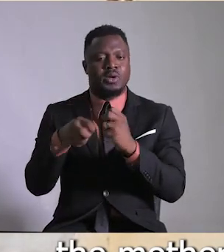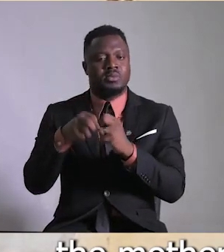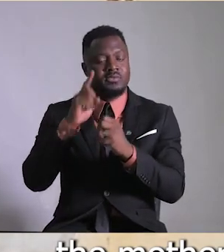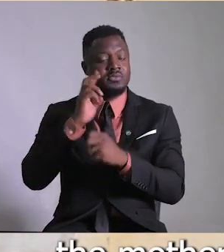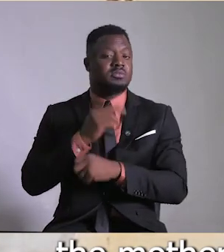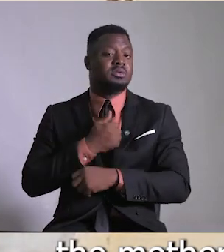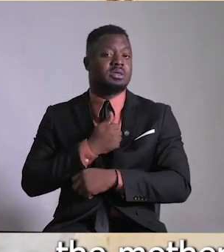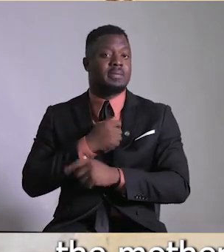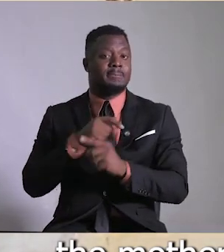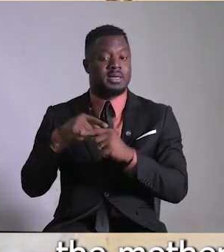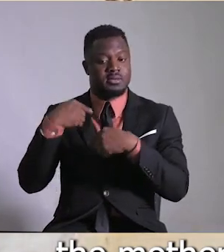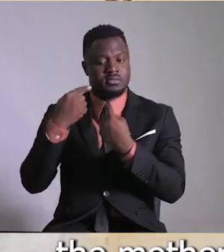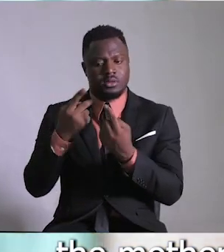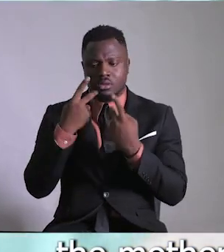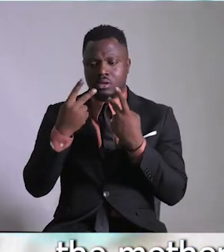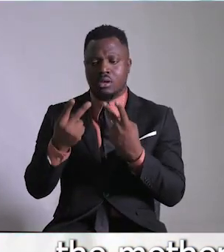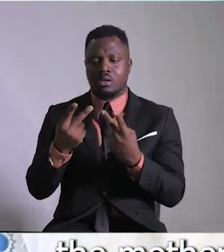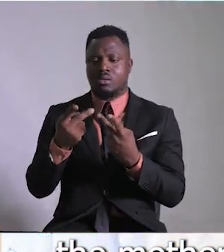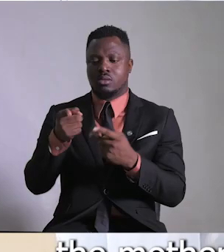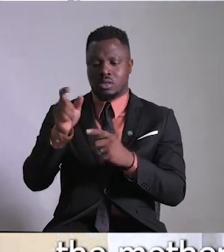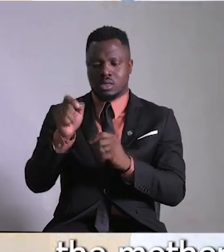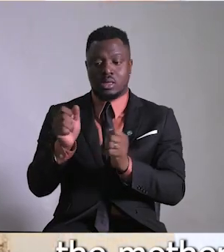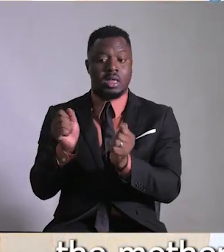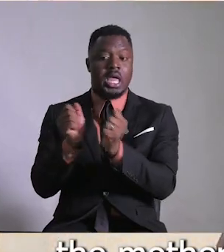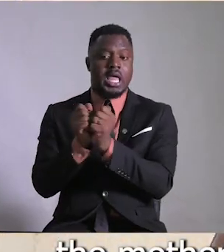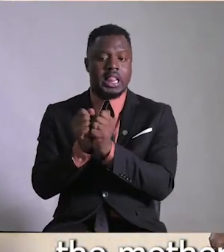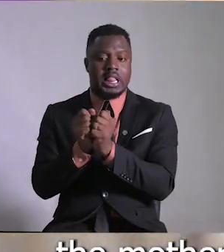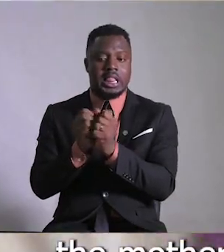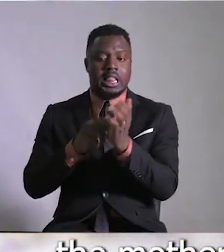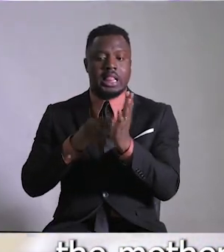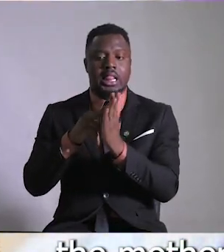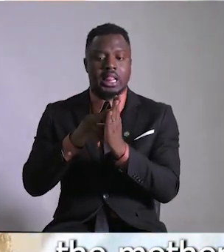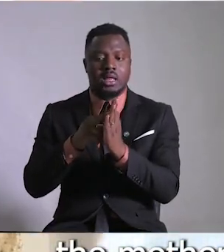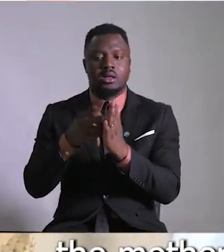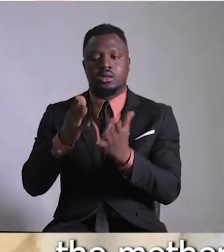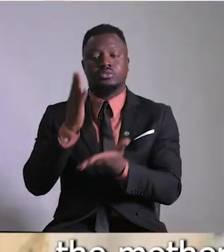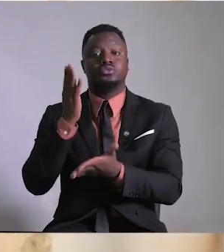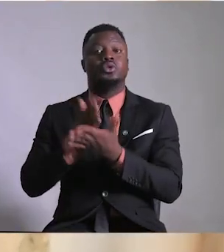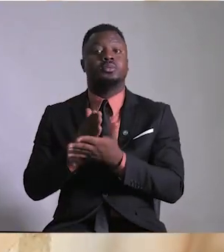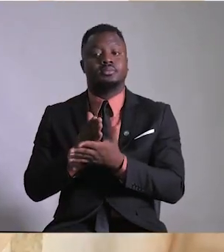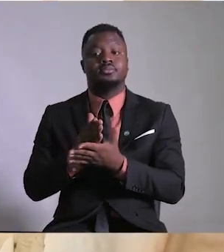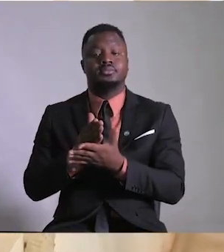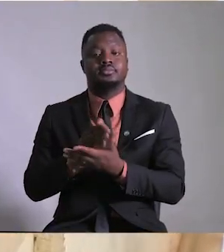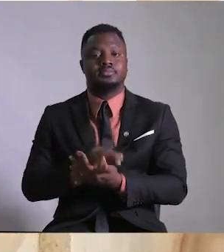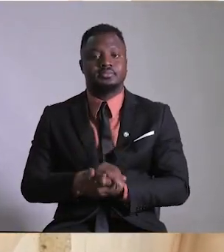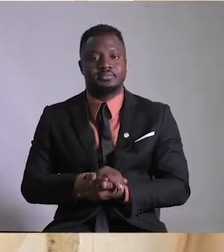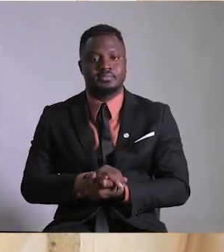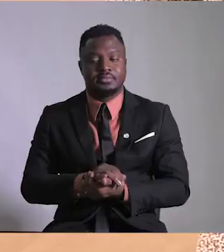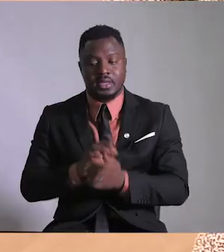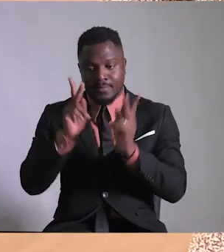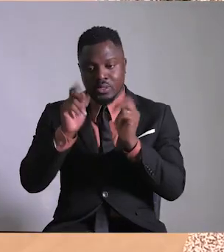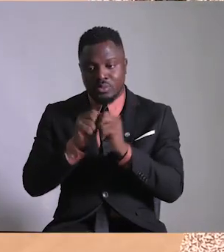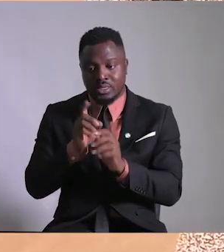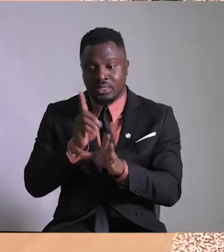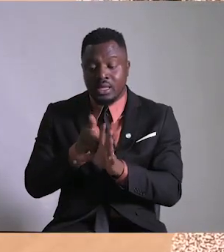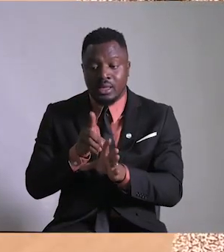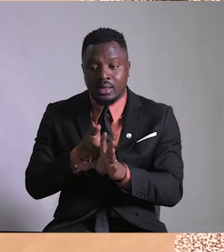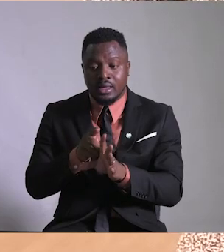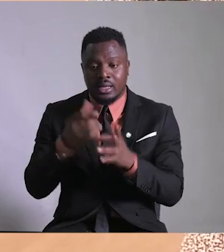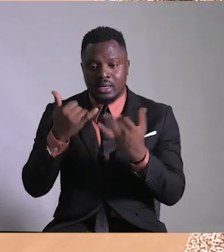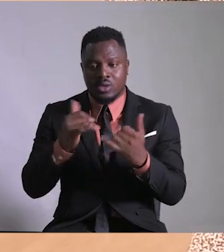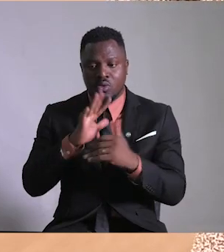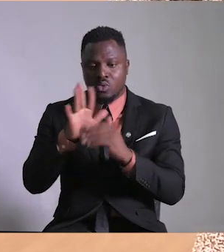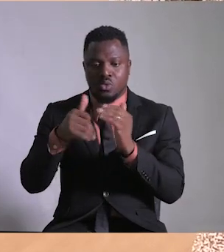a problem for her, but since she realized she can be arrested when reported, she has stopped. Persons with